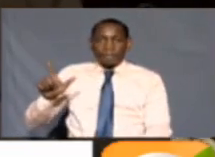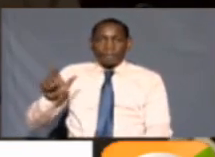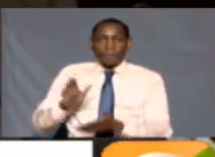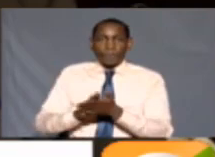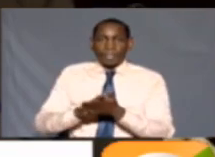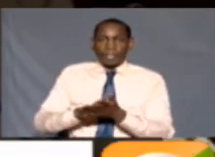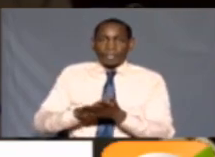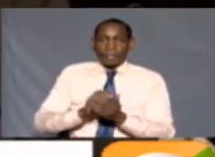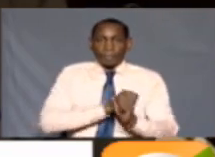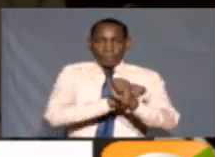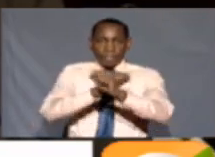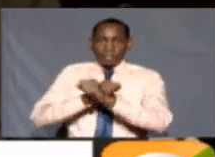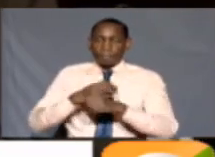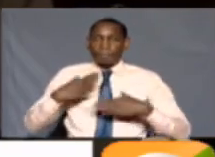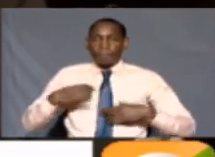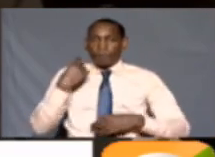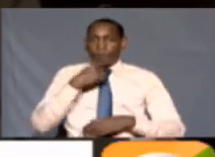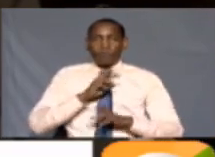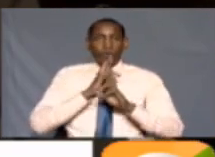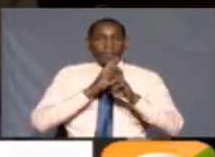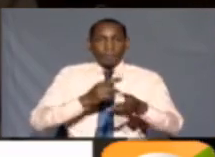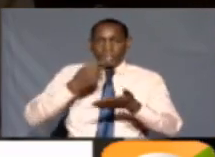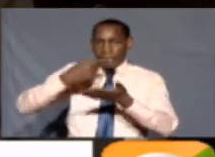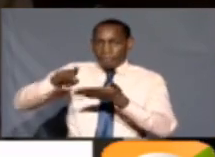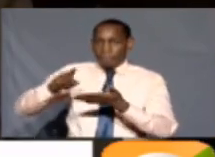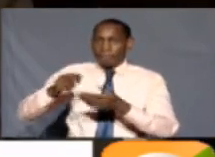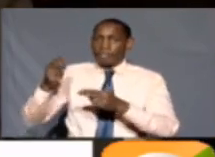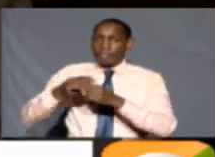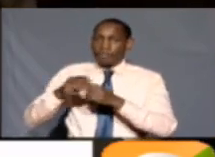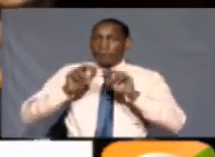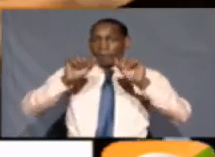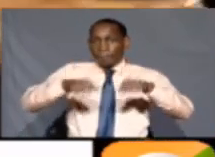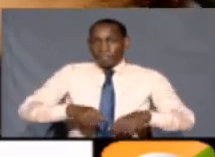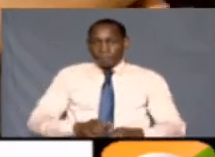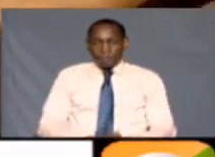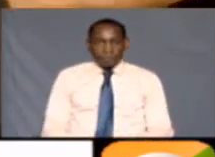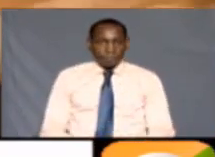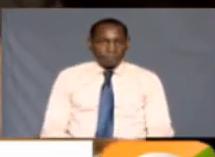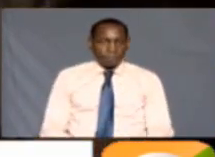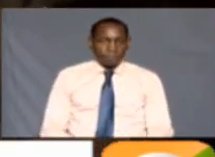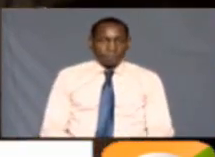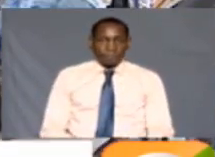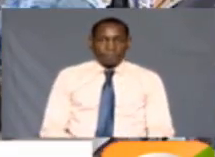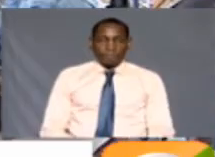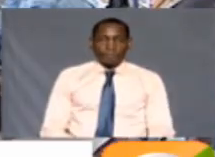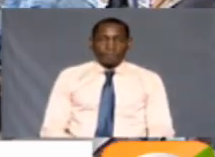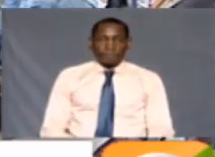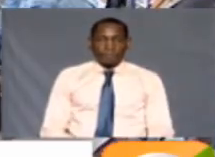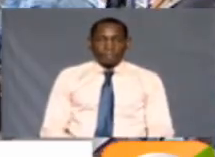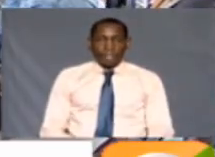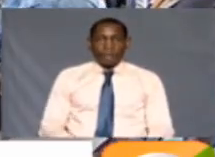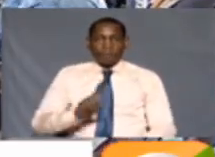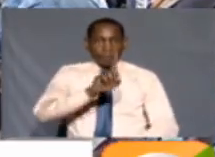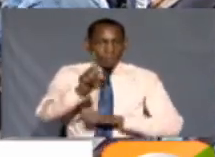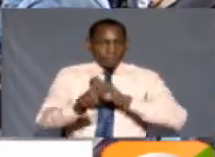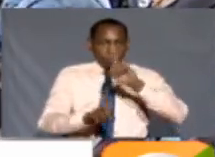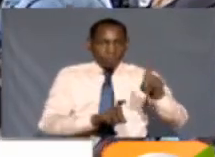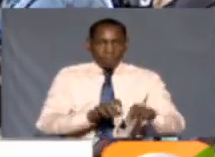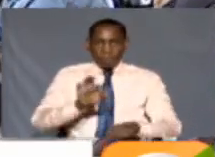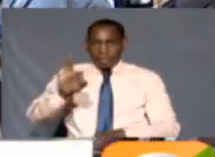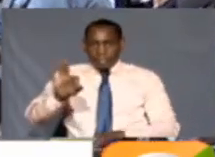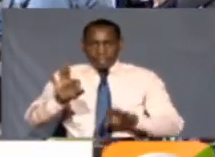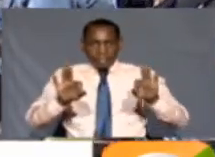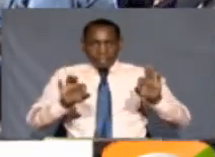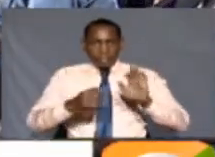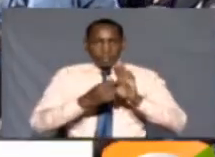necessary protections for all whistleblowers are passed as soon as possible. All right. I'll open the floor to questions. I'll take them in batches of three by a show